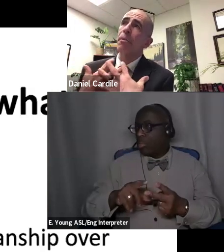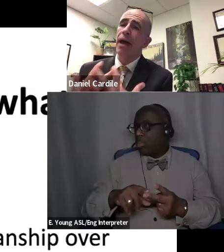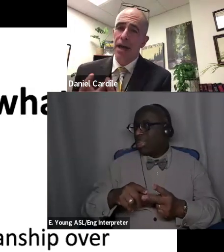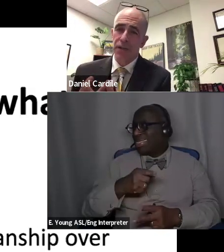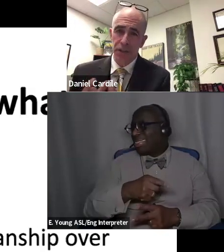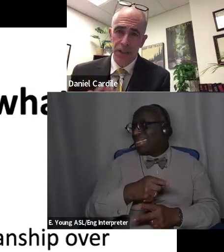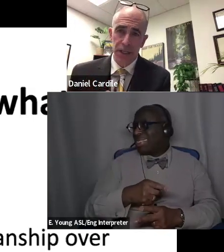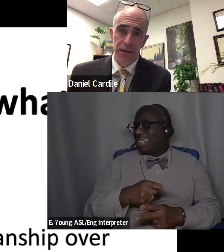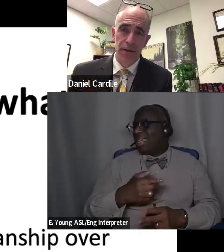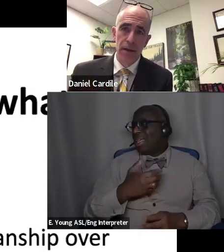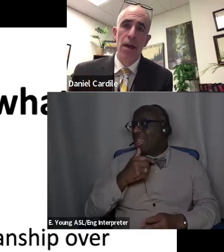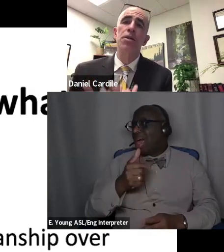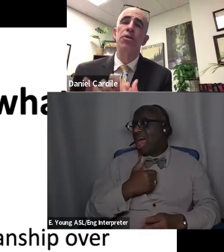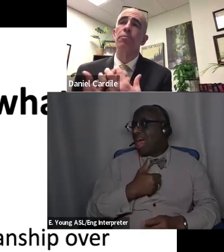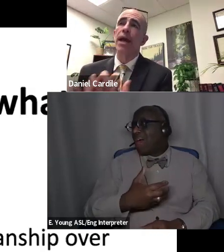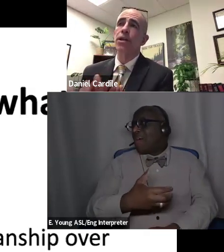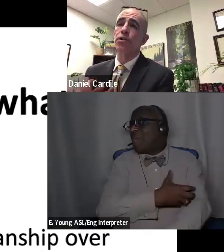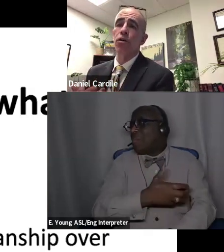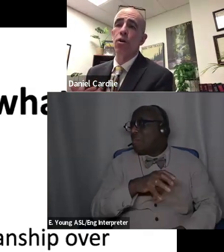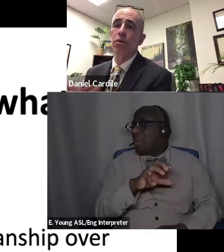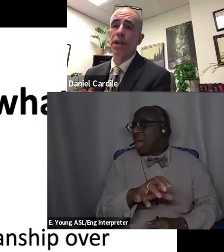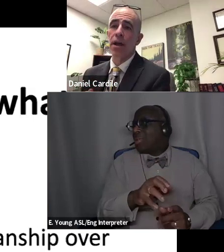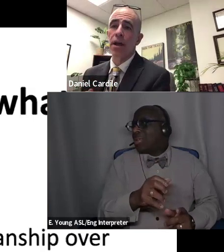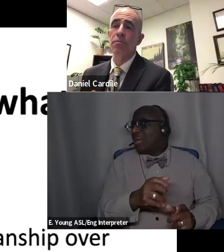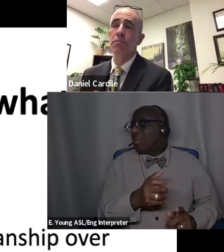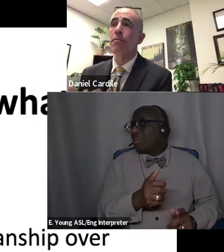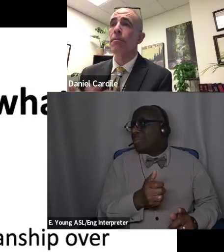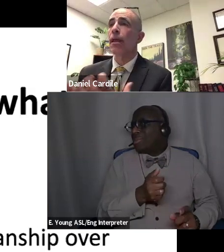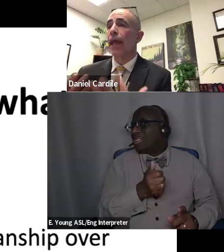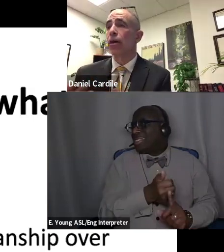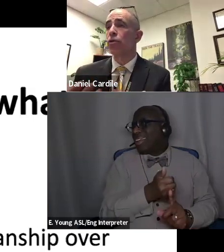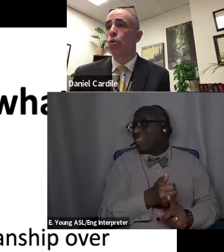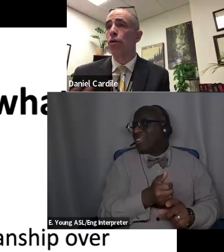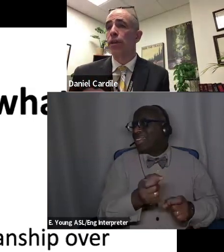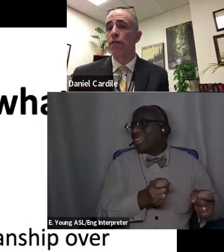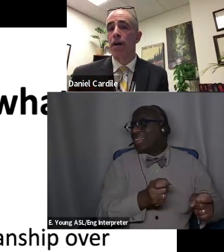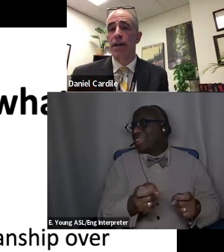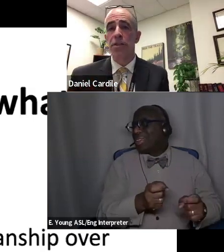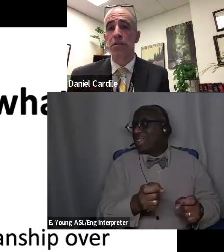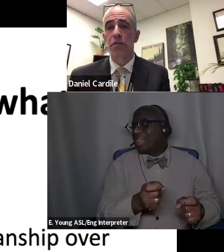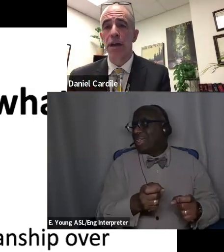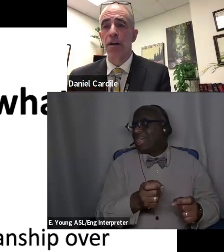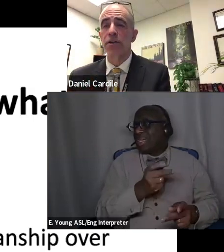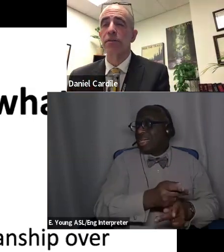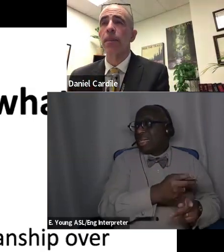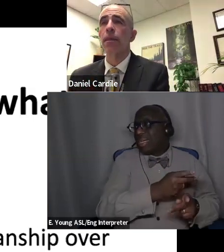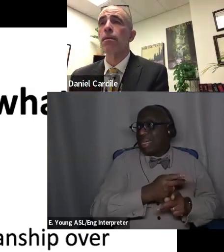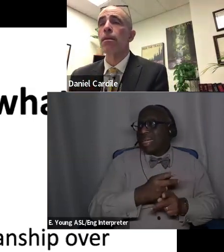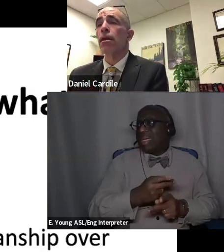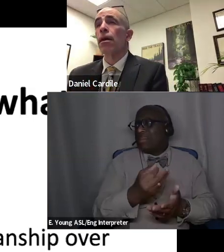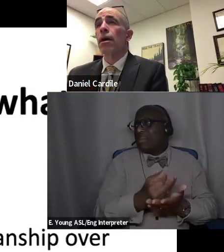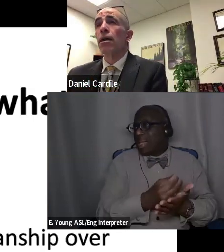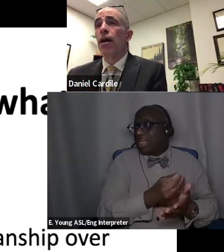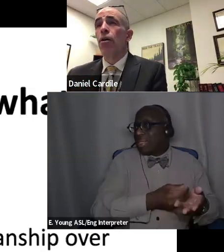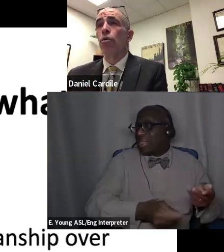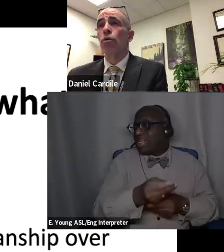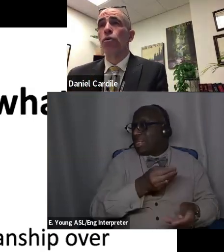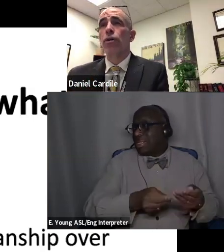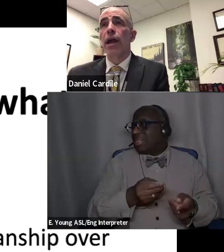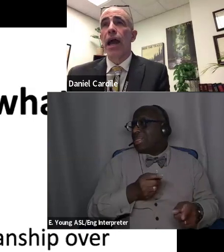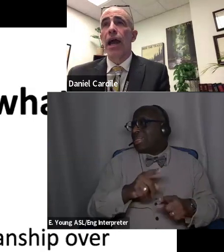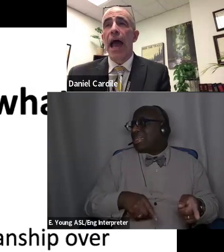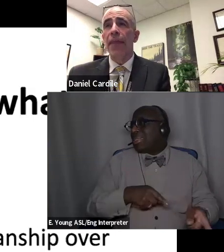lacks capacity to manage their own care and or their financial affairs.